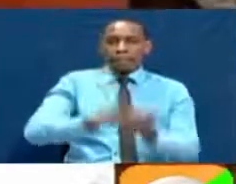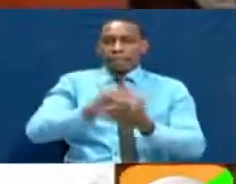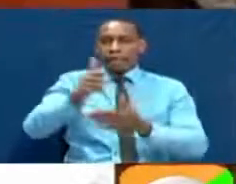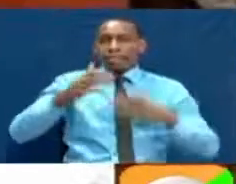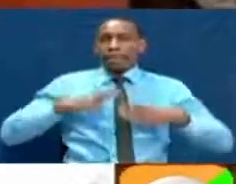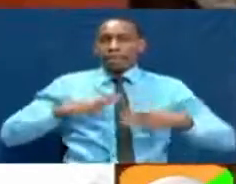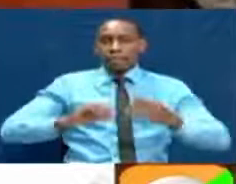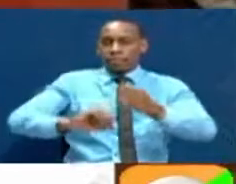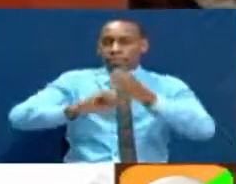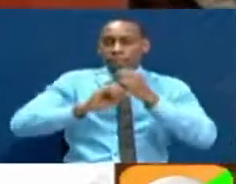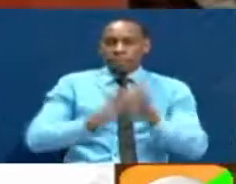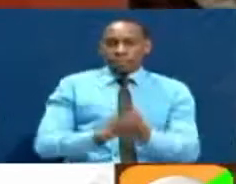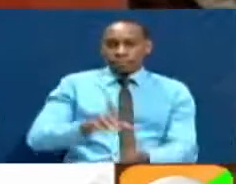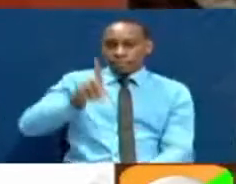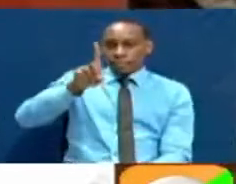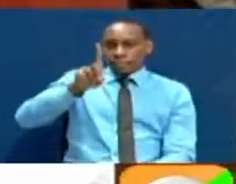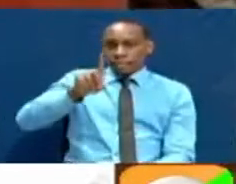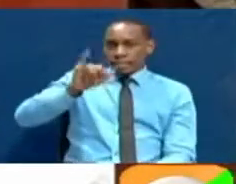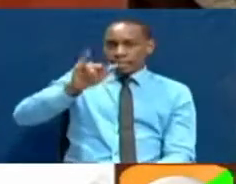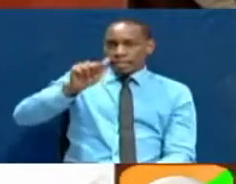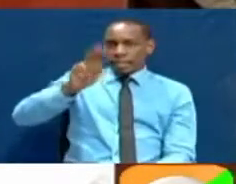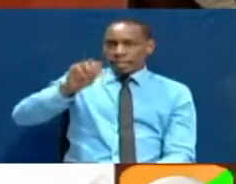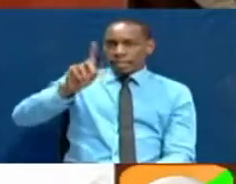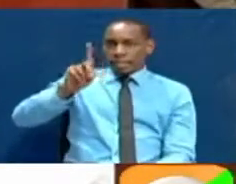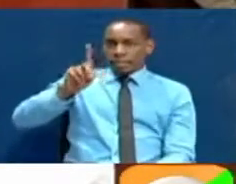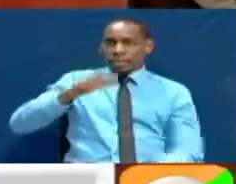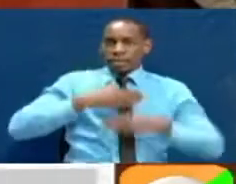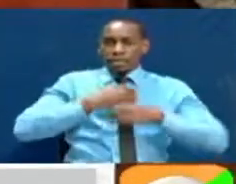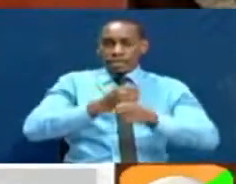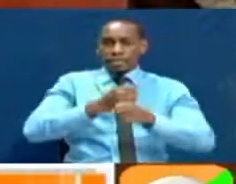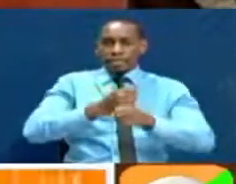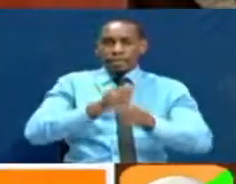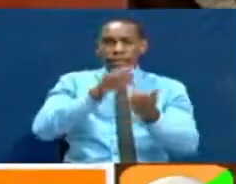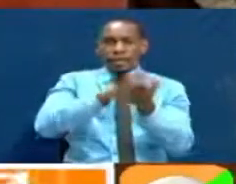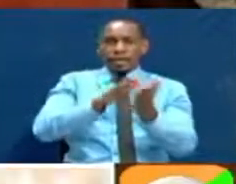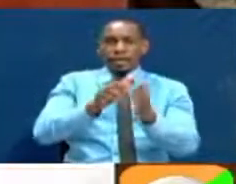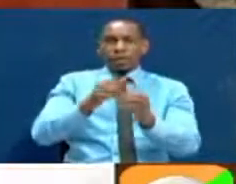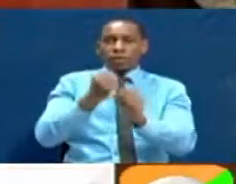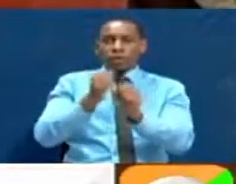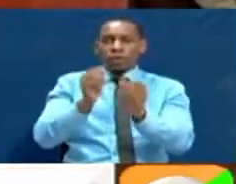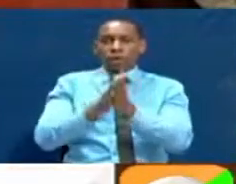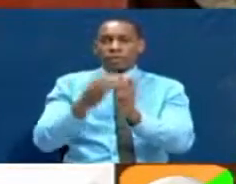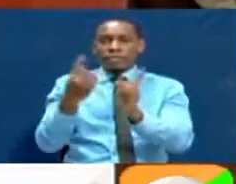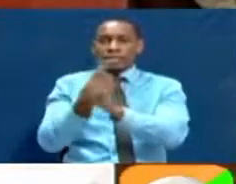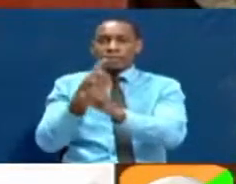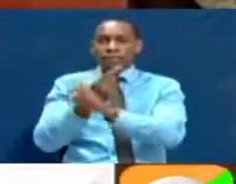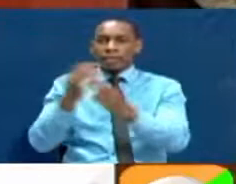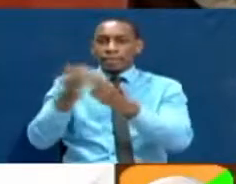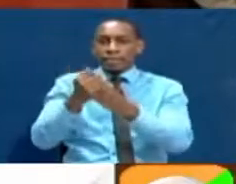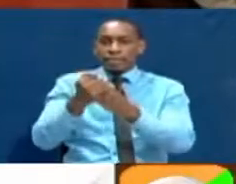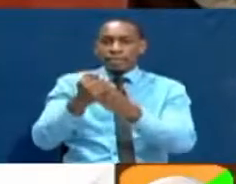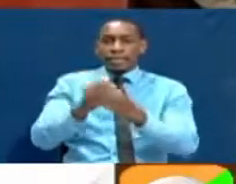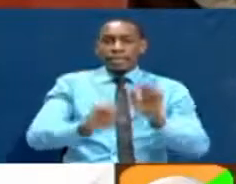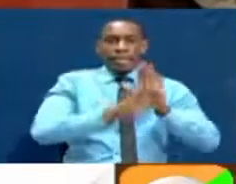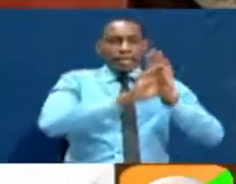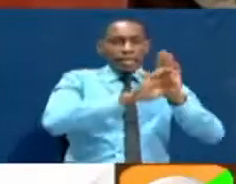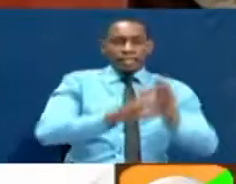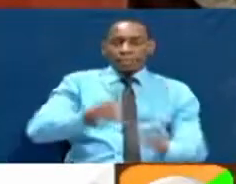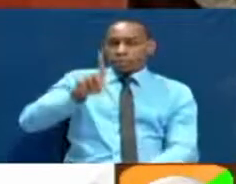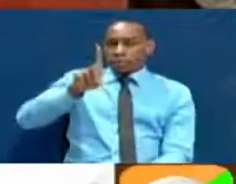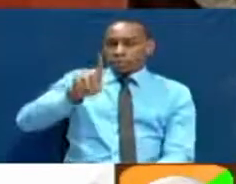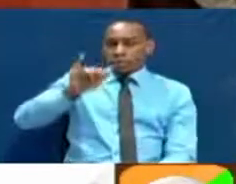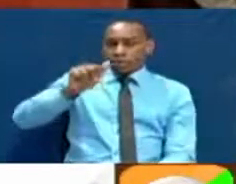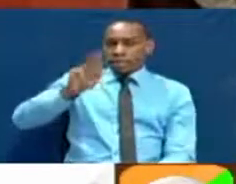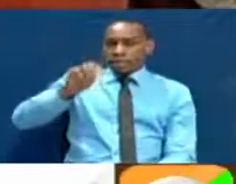well-wishers. Diamond Trust Bank will work with various partners to support the COVID fund. For example, Diamond